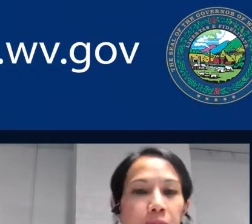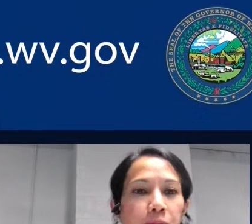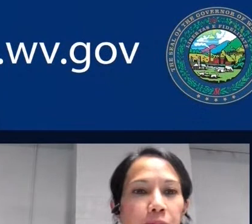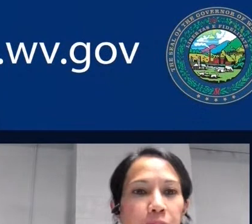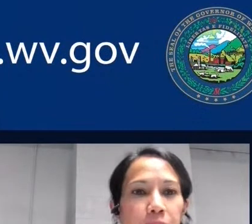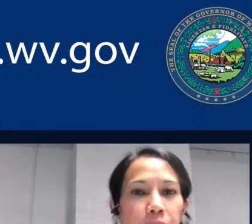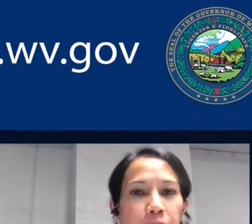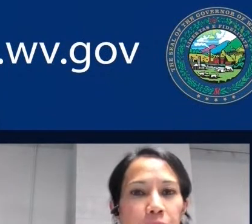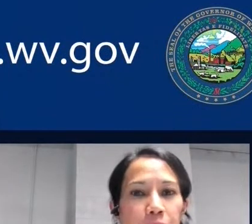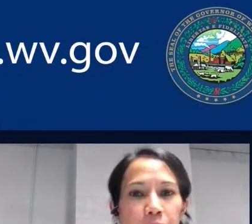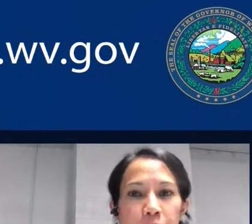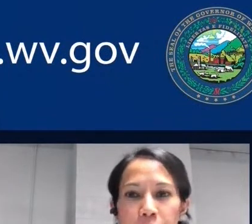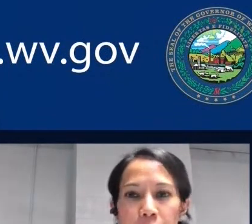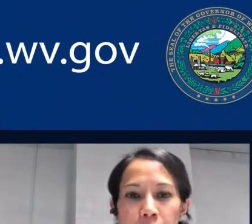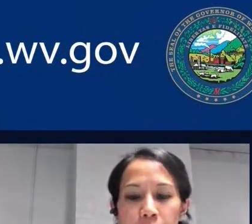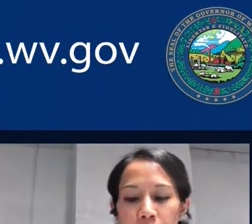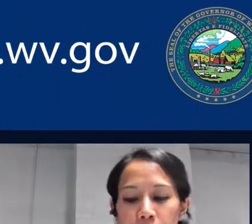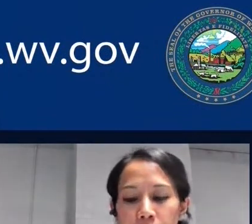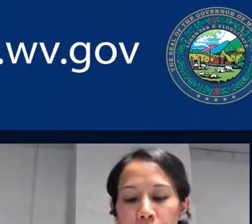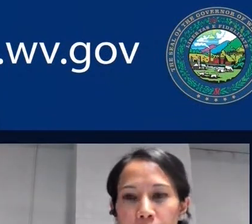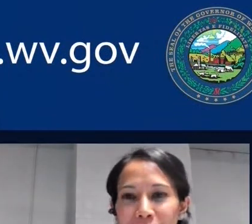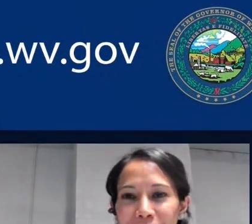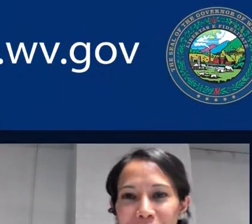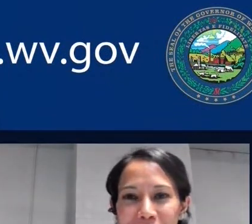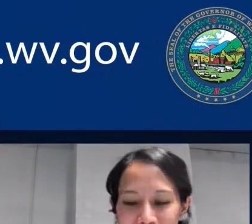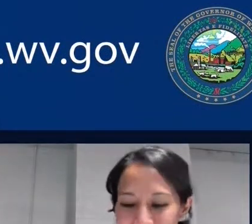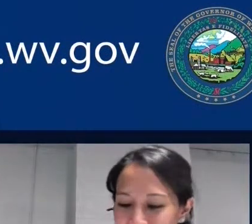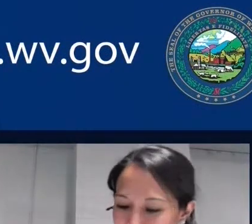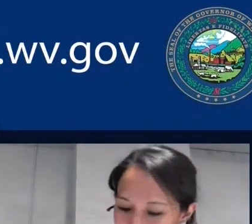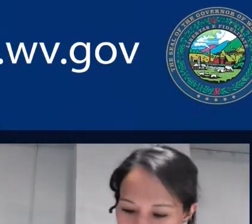Illogical as that may be. Thank you.